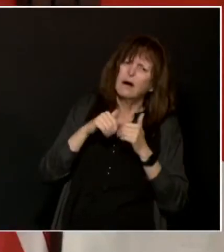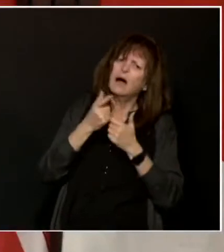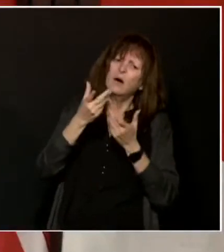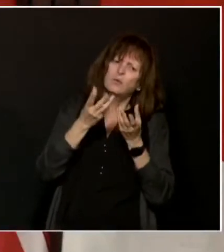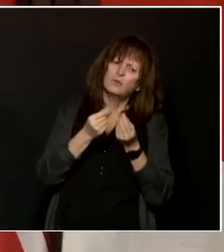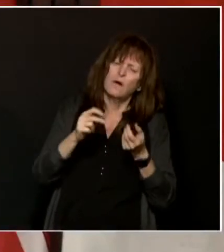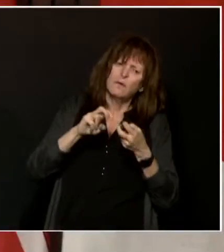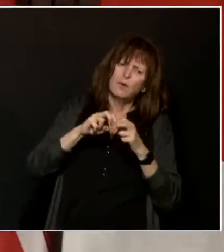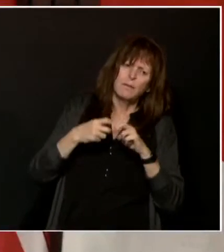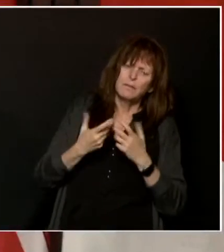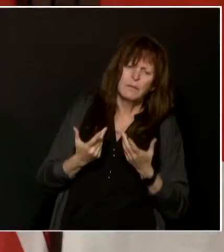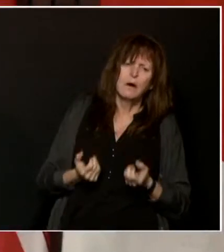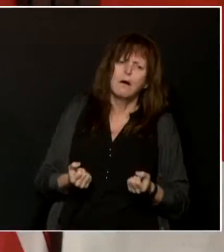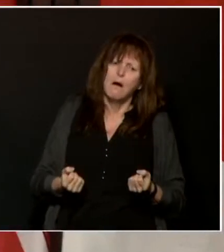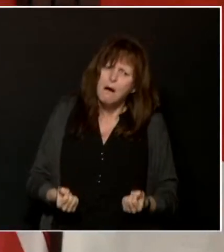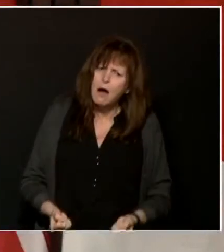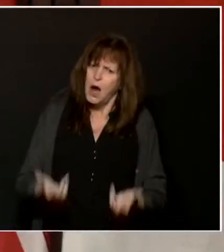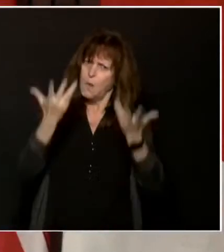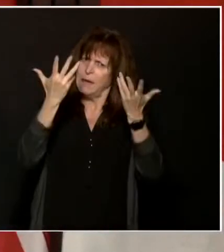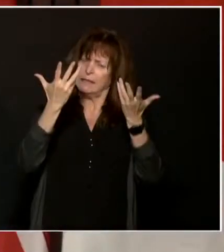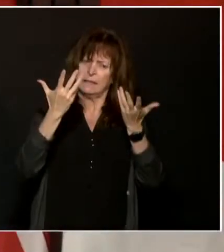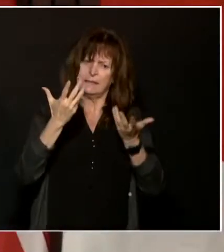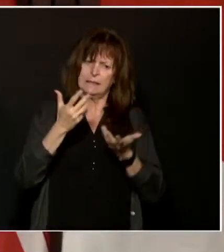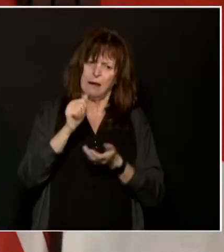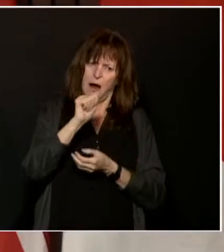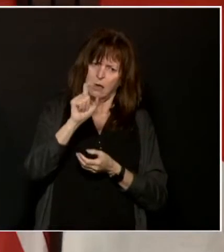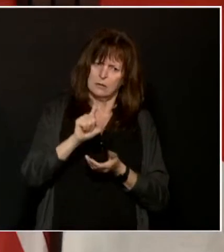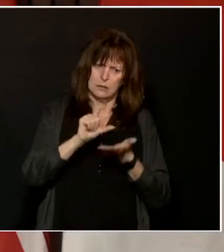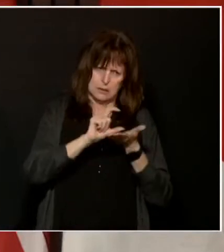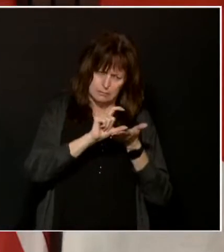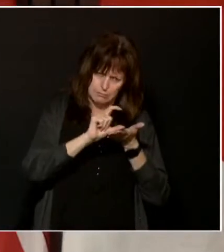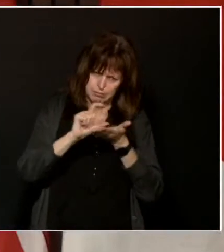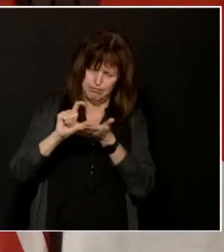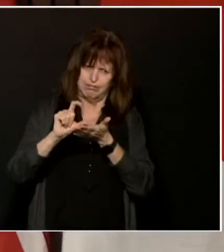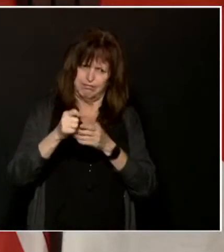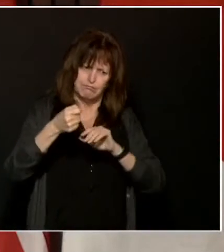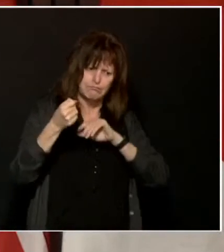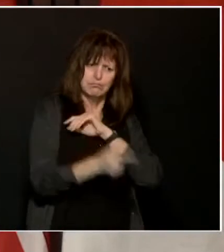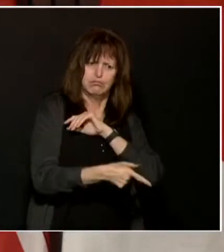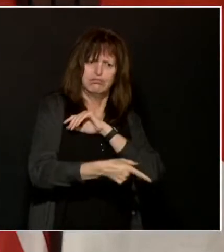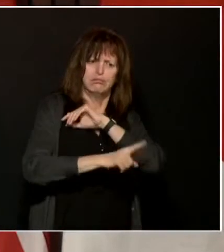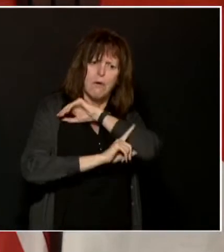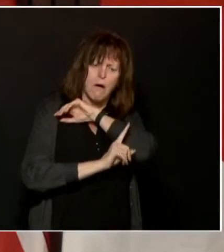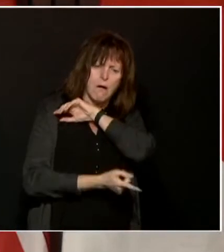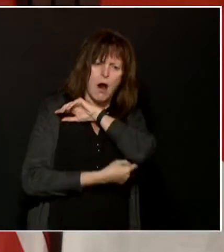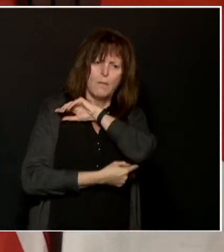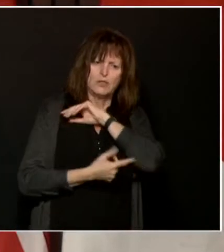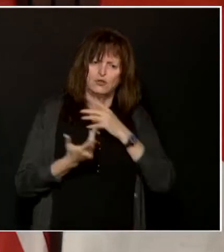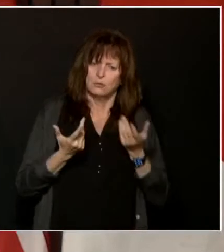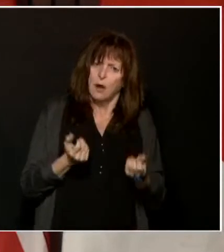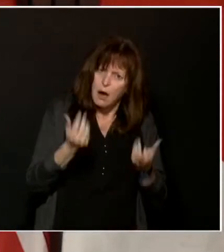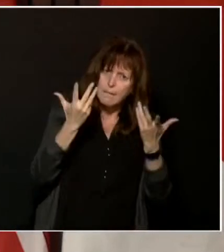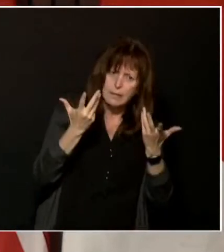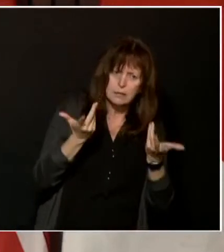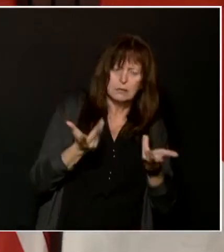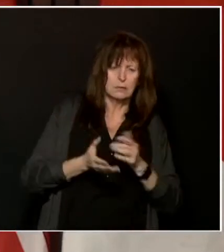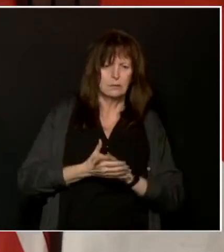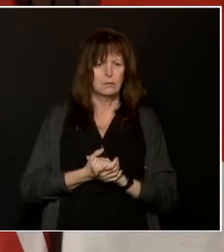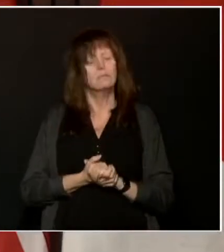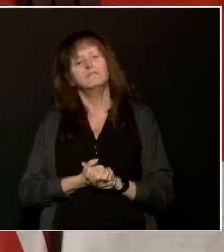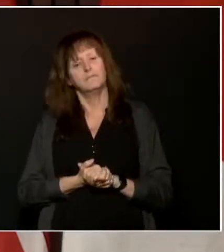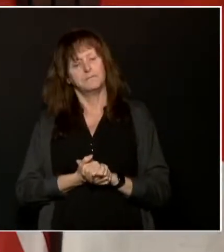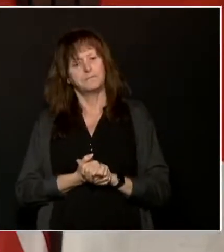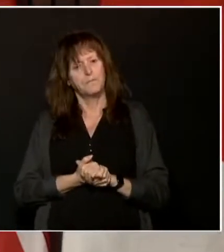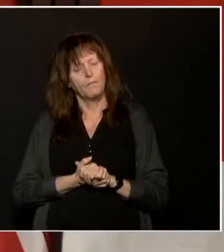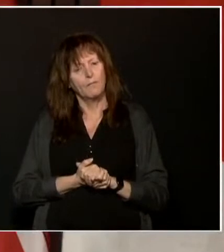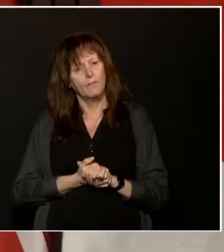any estimate of how many doses are at risk of going to waste? Well, we're making our best efforts to get